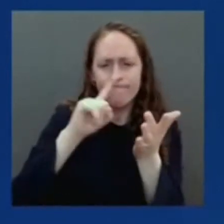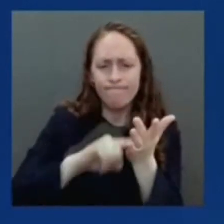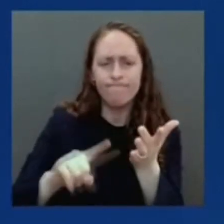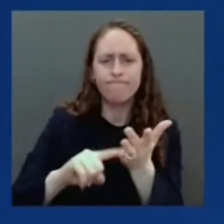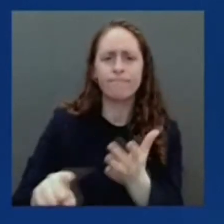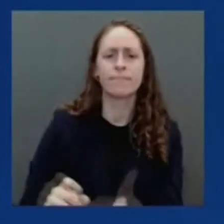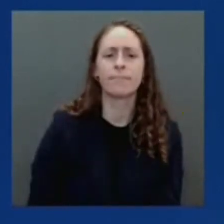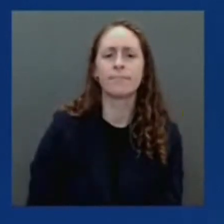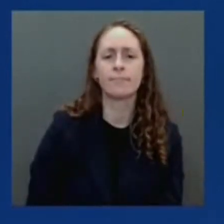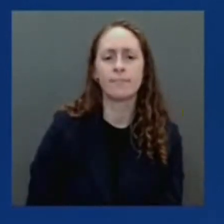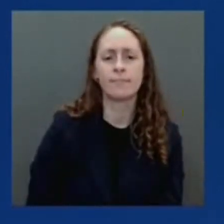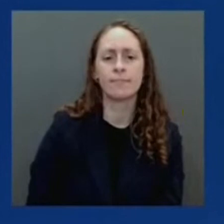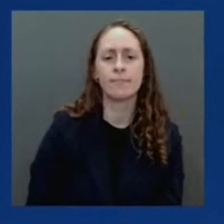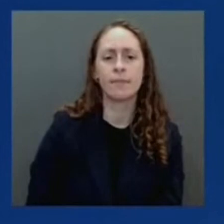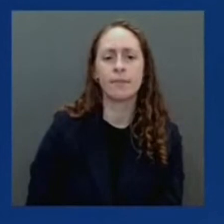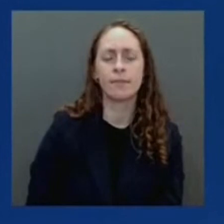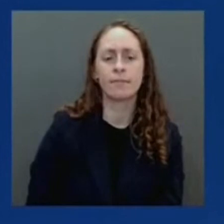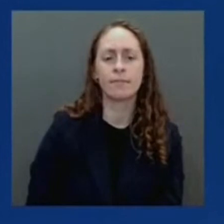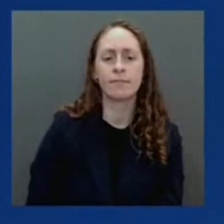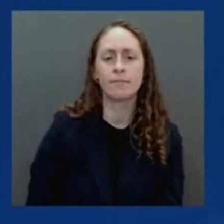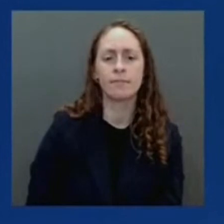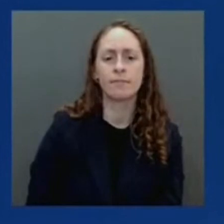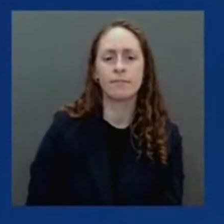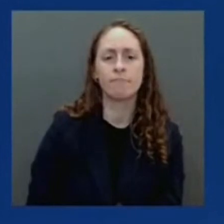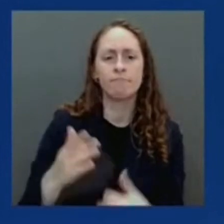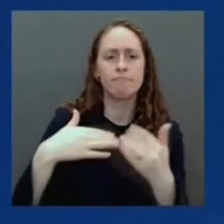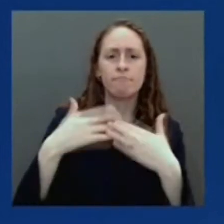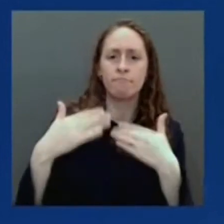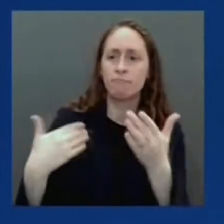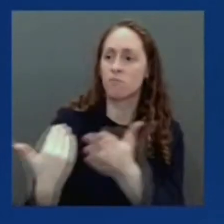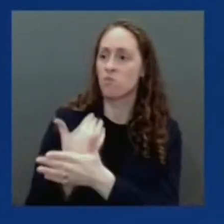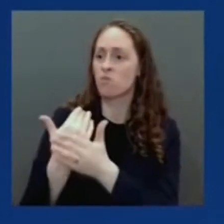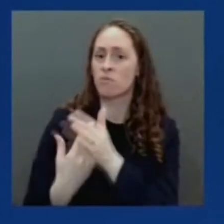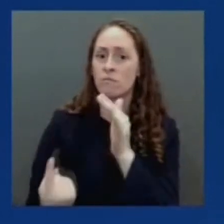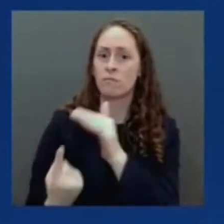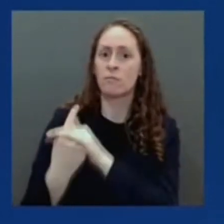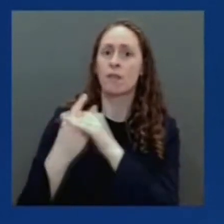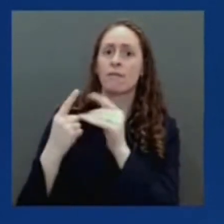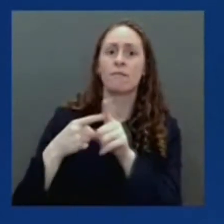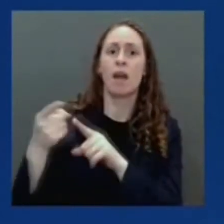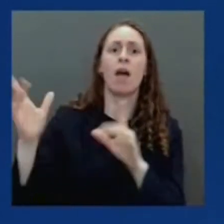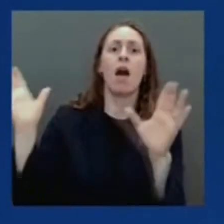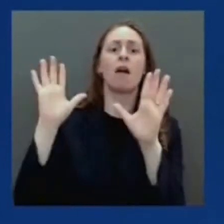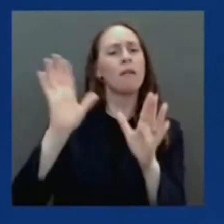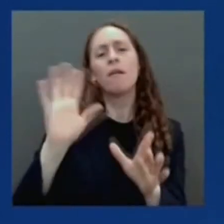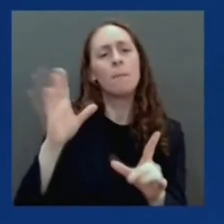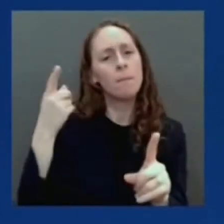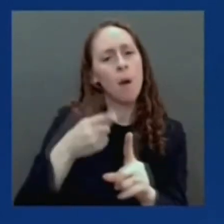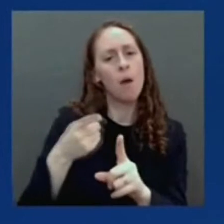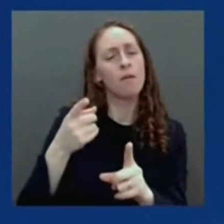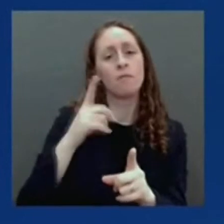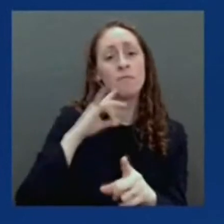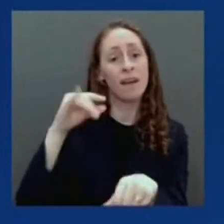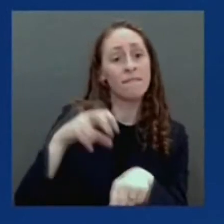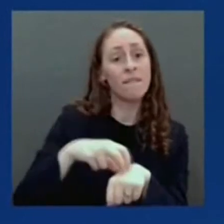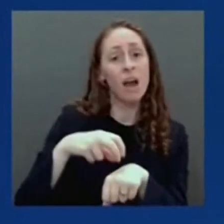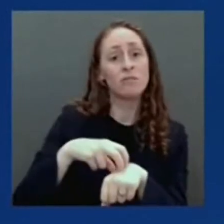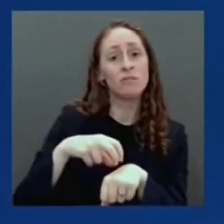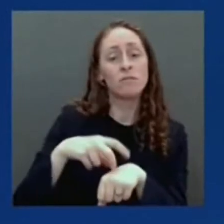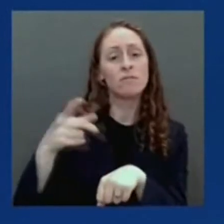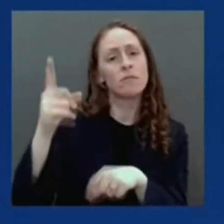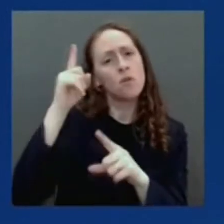the point where we will not be dominated by this virus, where we can return to a degree of normality that we all crave